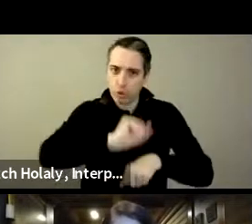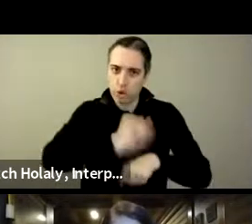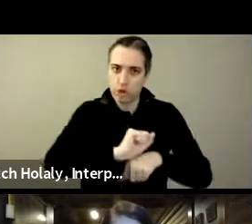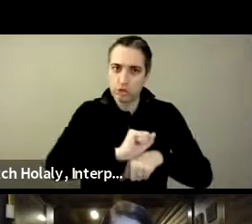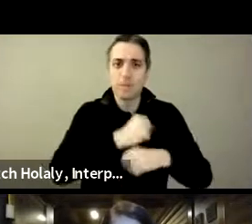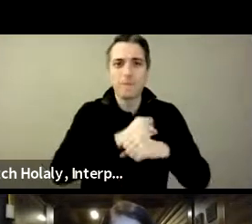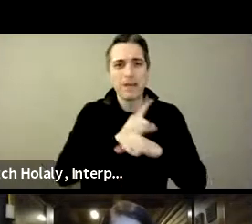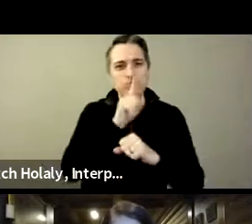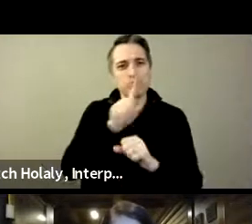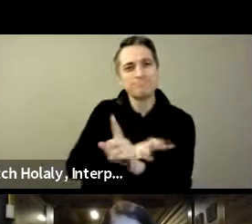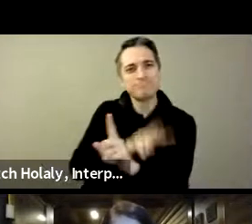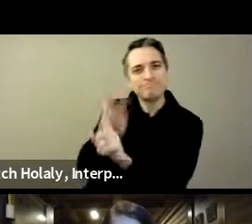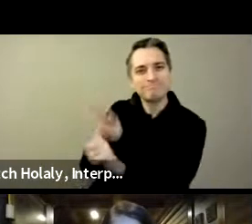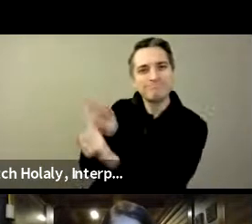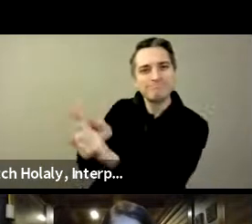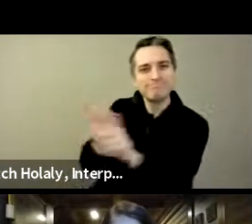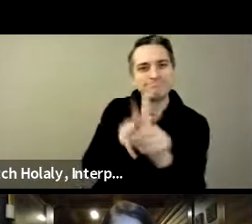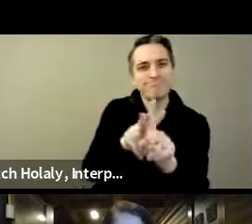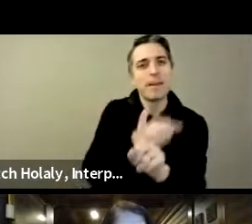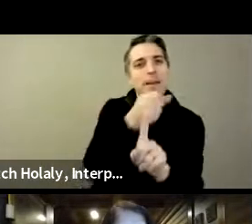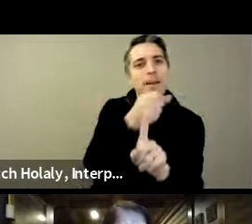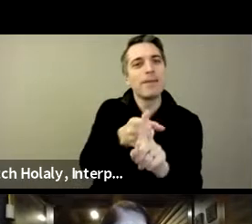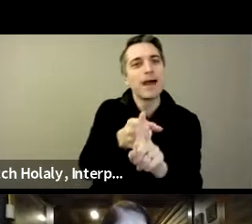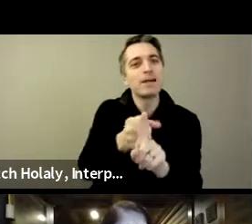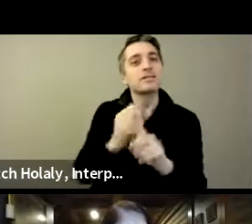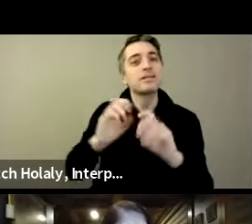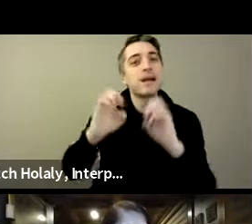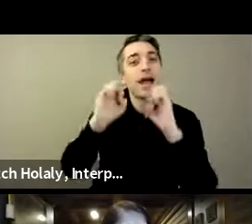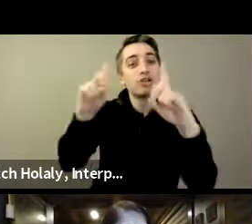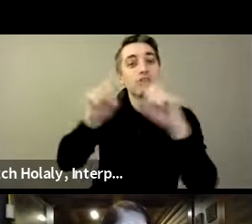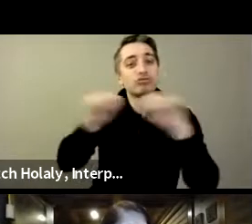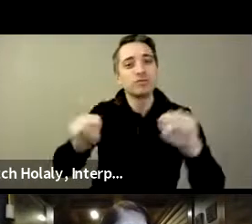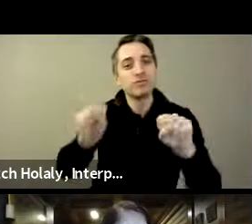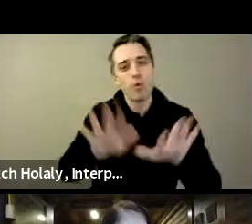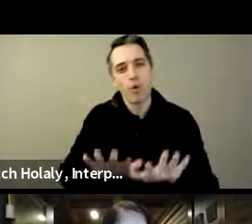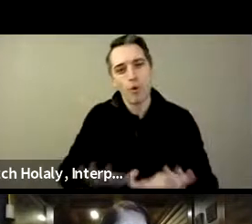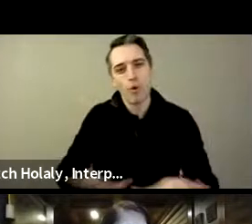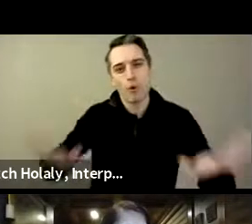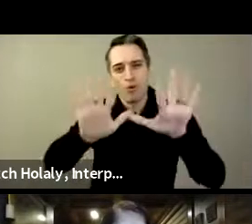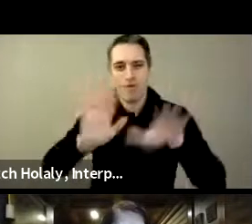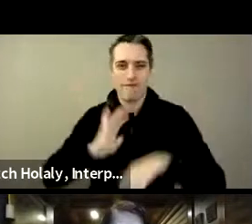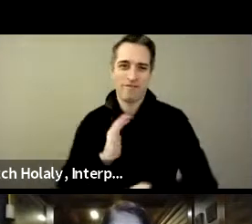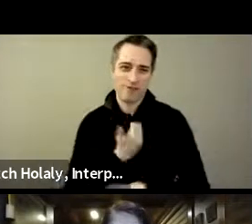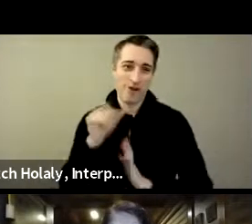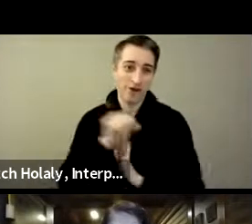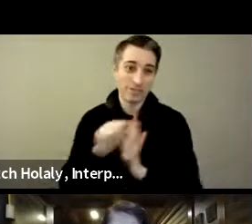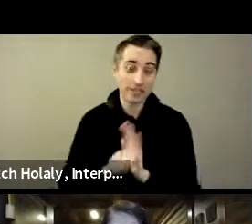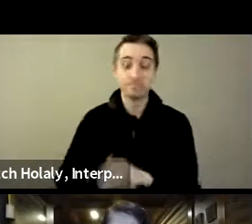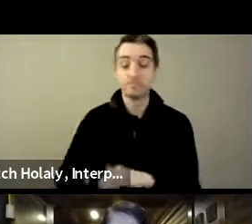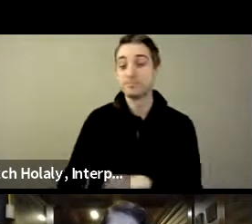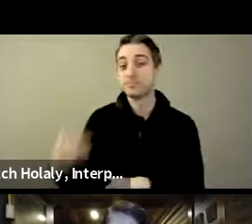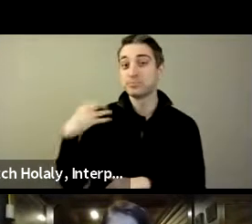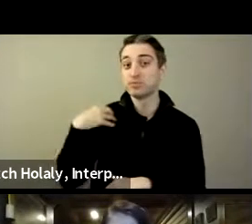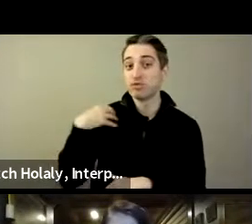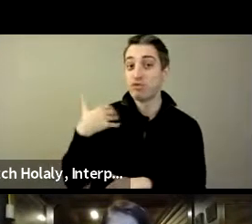of education throughout the state. Thank you. Thank you very much. Any questions or comments